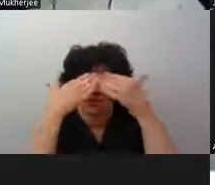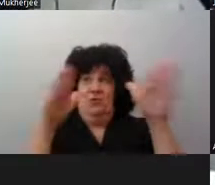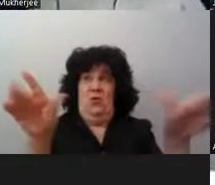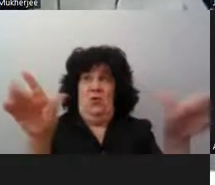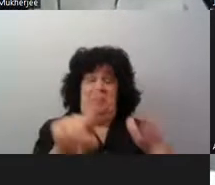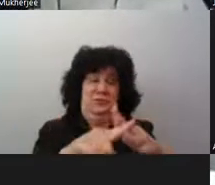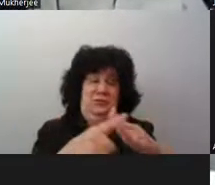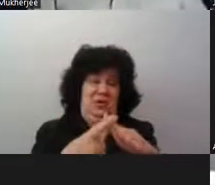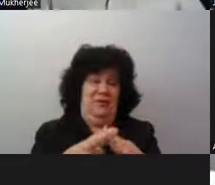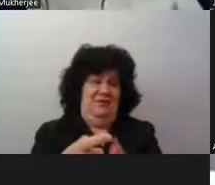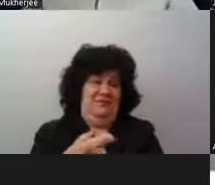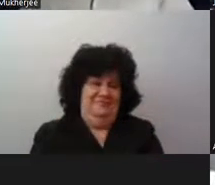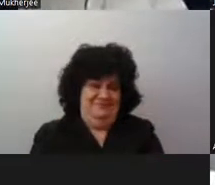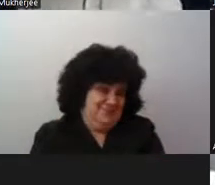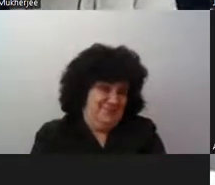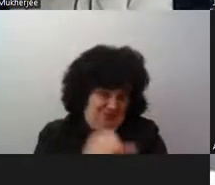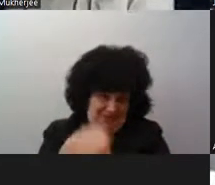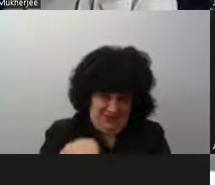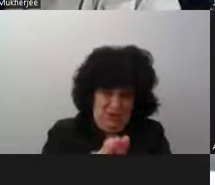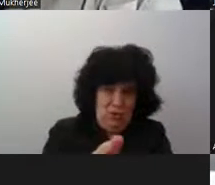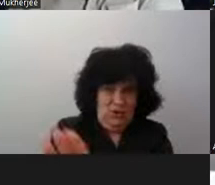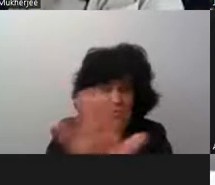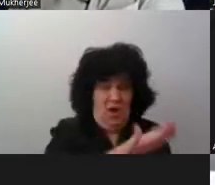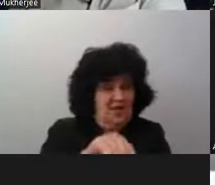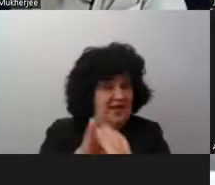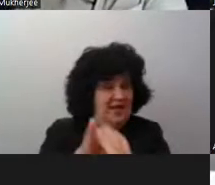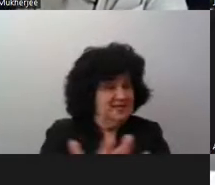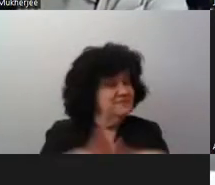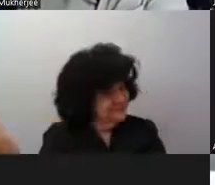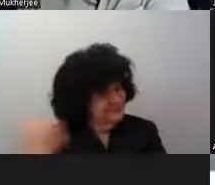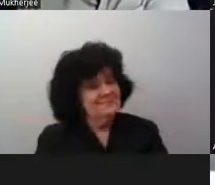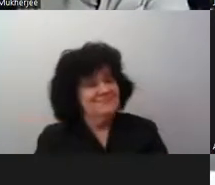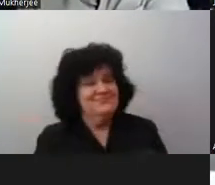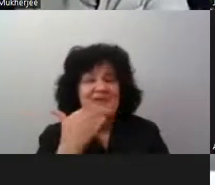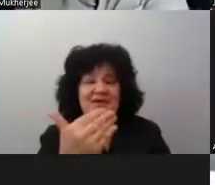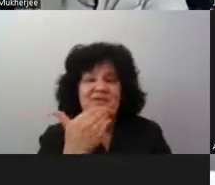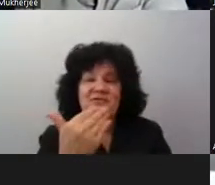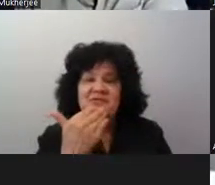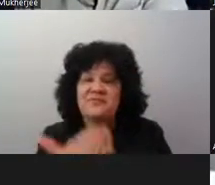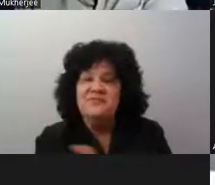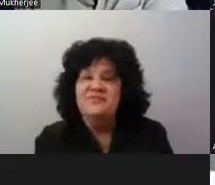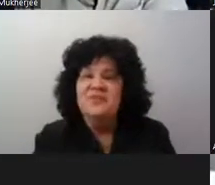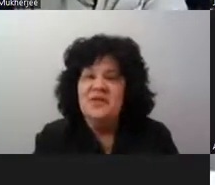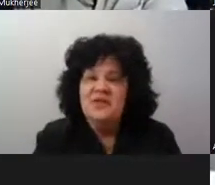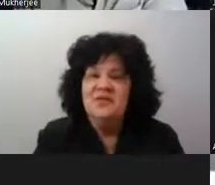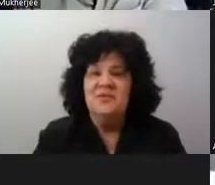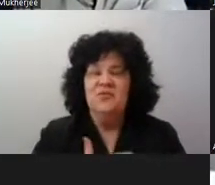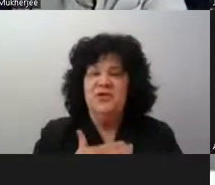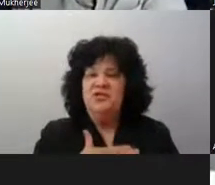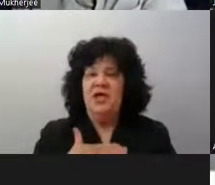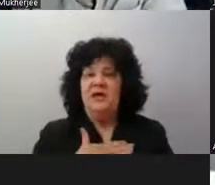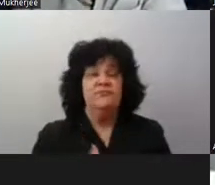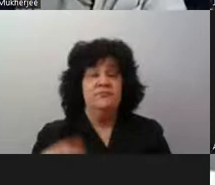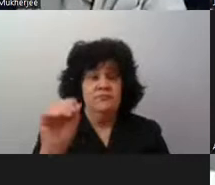certainly use you all's advice, though. Thank you. I appreciate that. And I think Amlin and